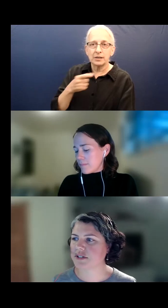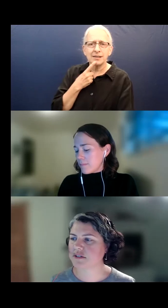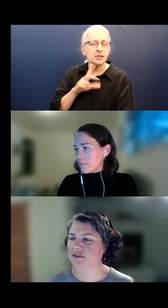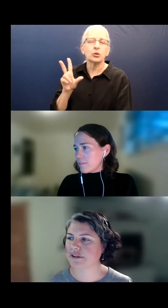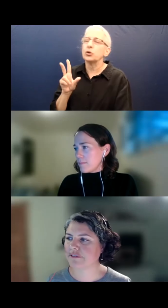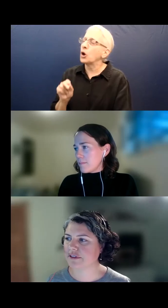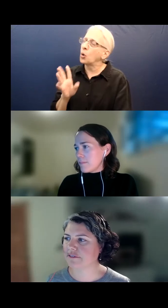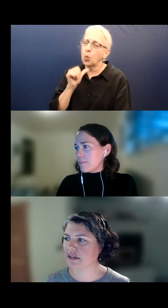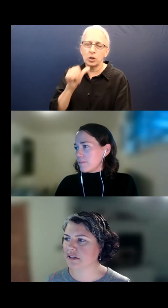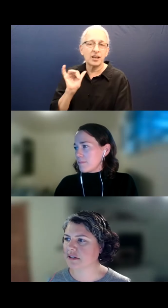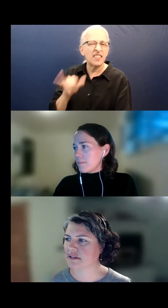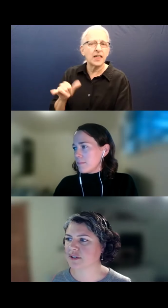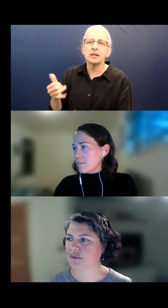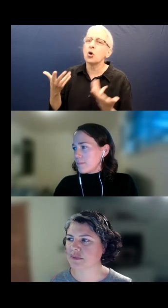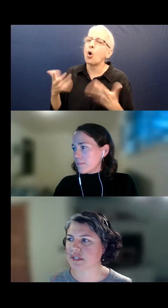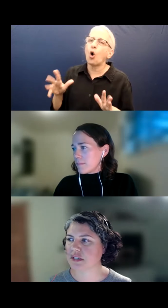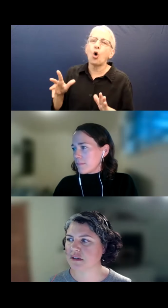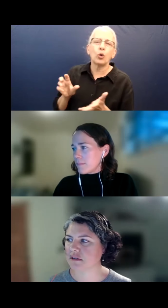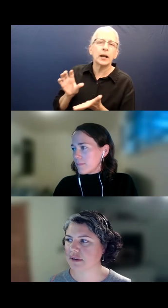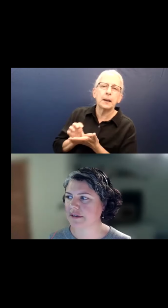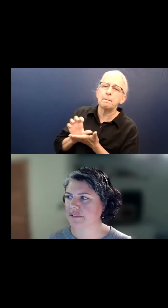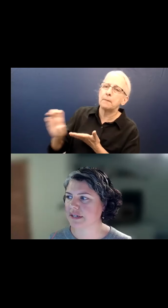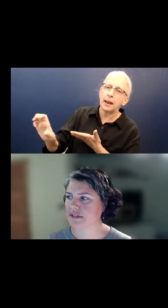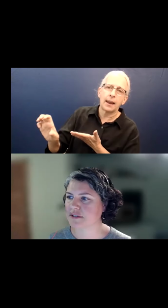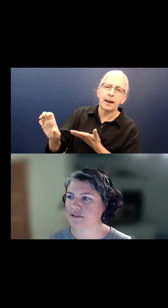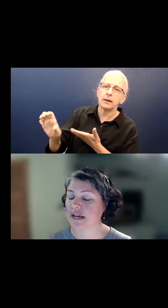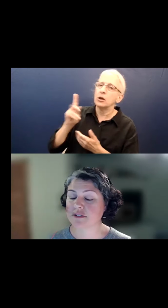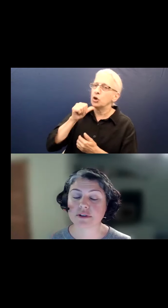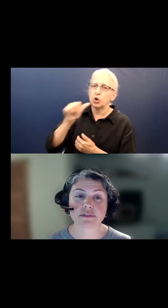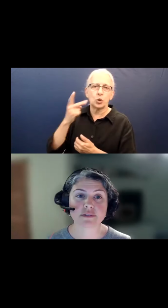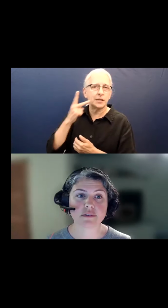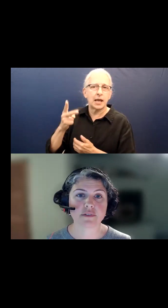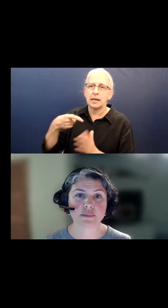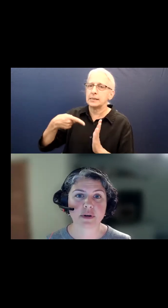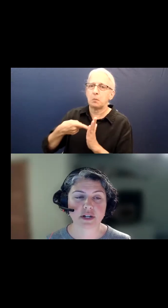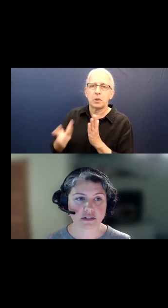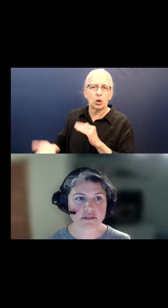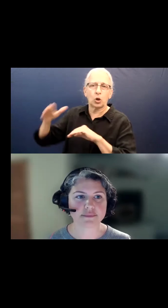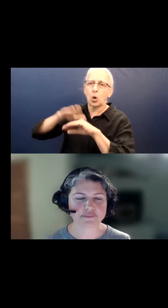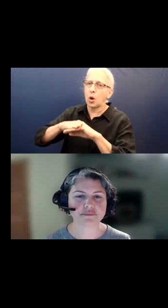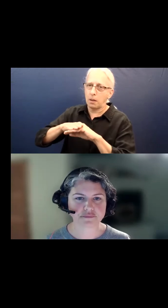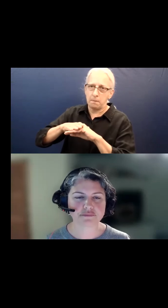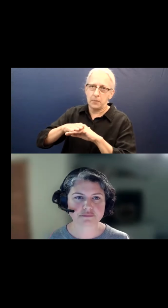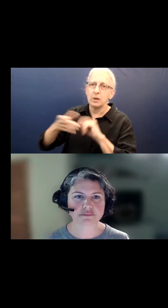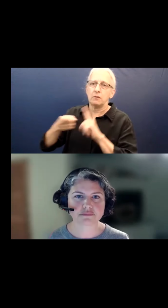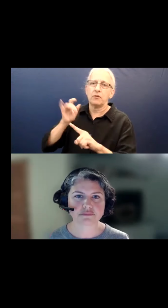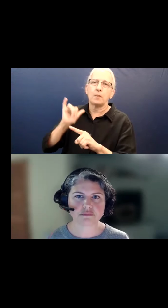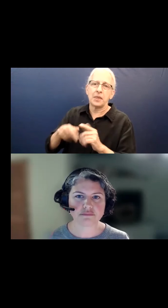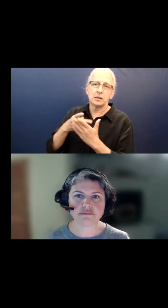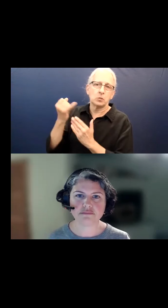This project's already fully funded, so you won't see a rate increase as a direct result of the project.